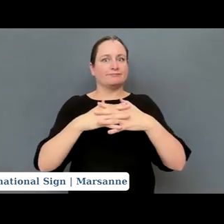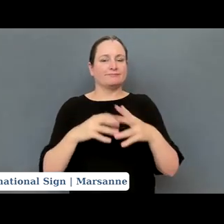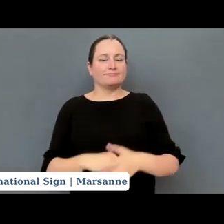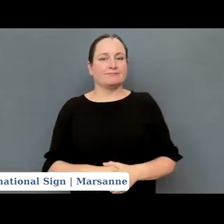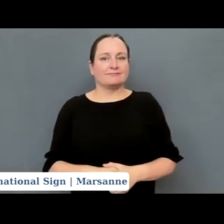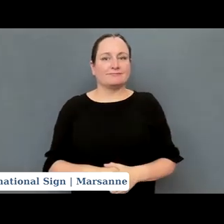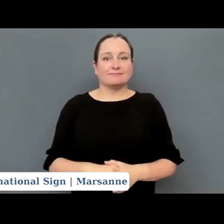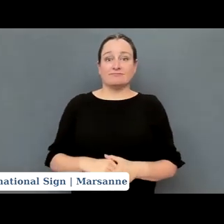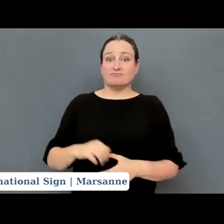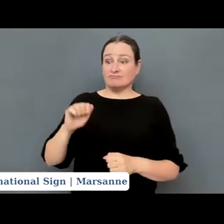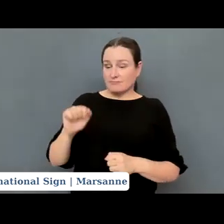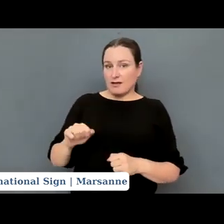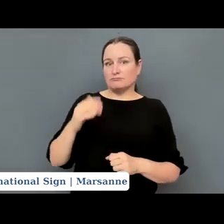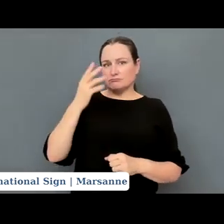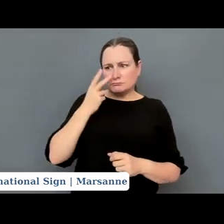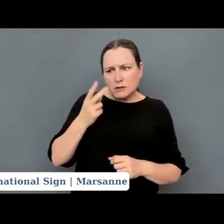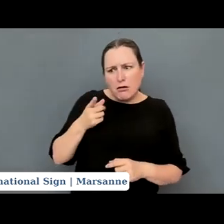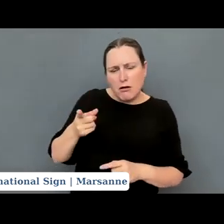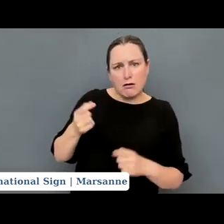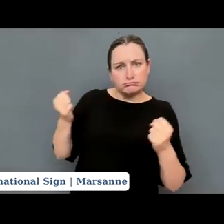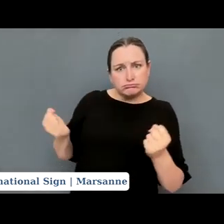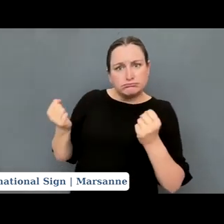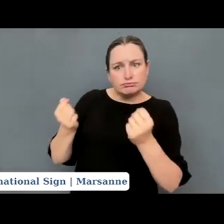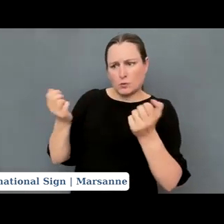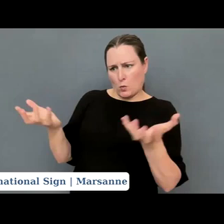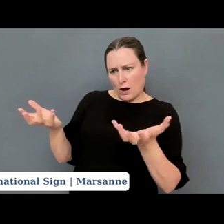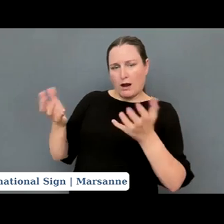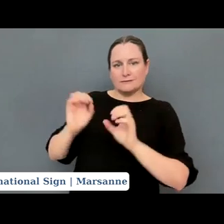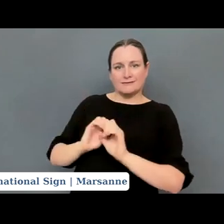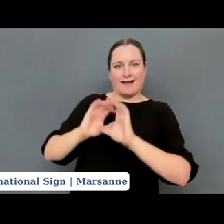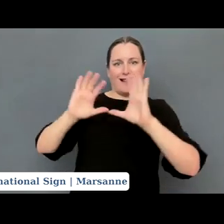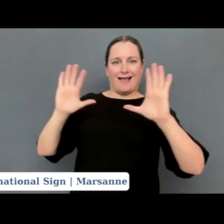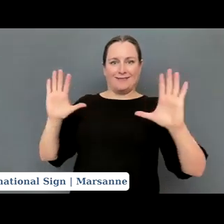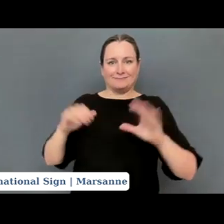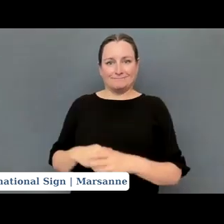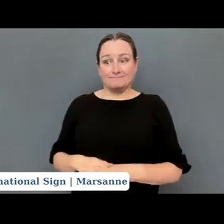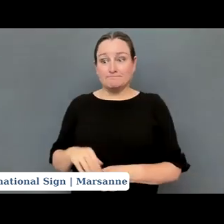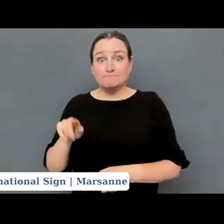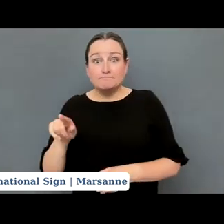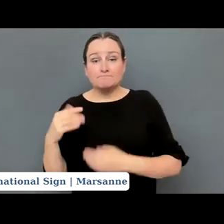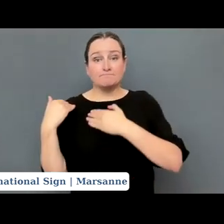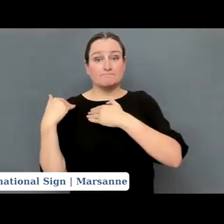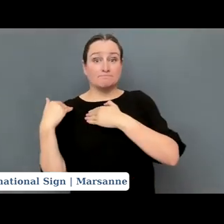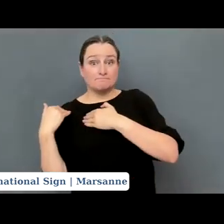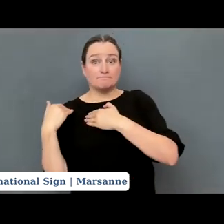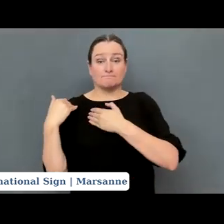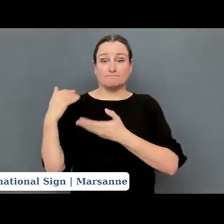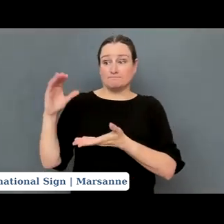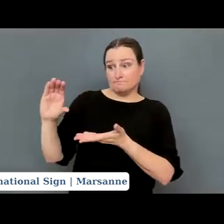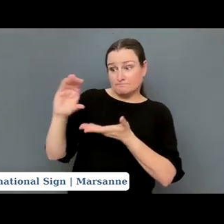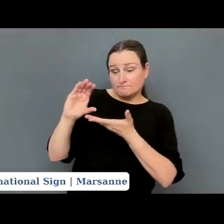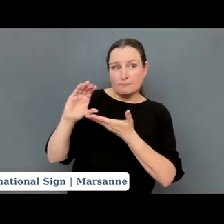and clearance on the account, clarity in accounts. We also accompany